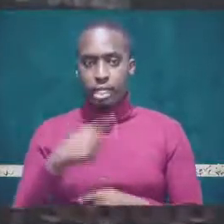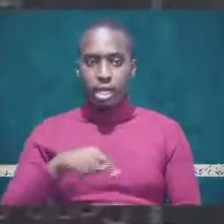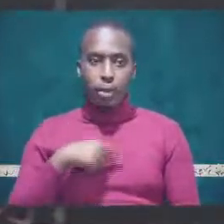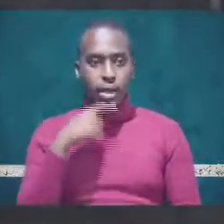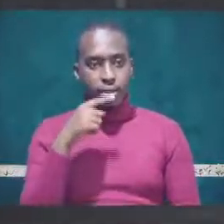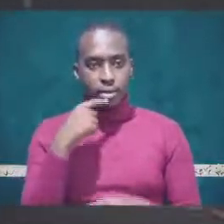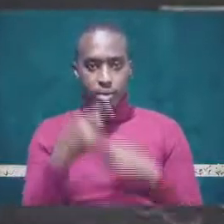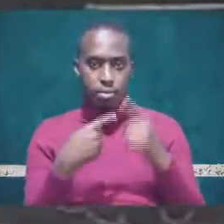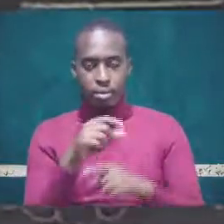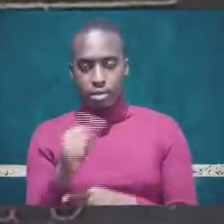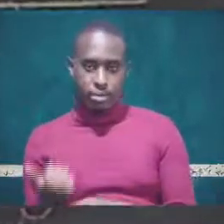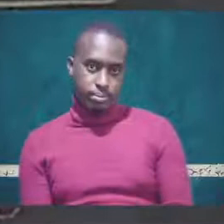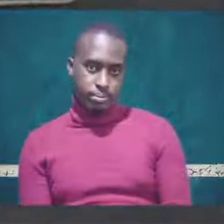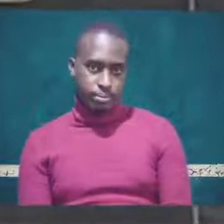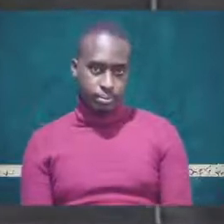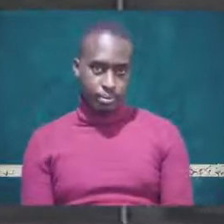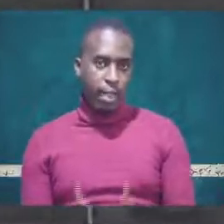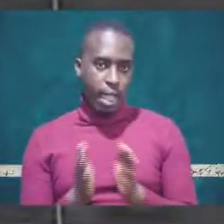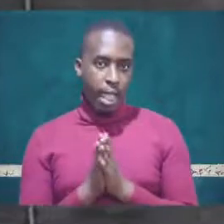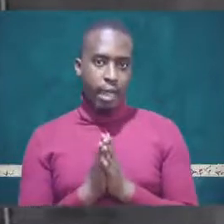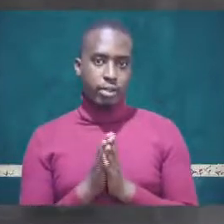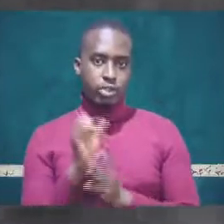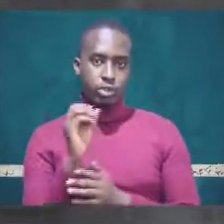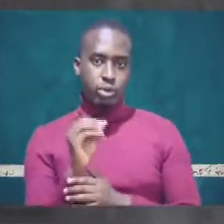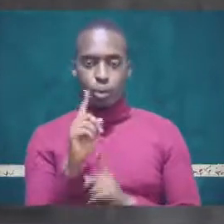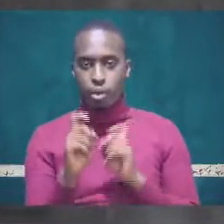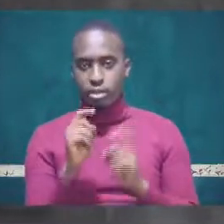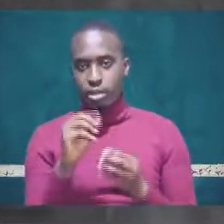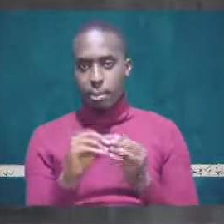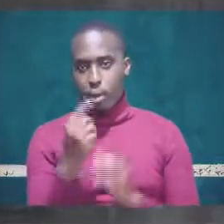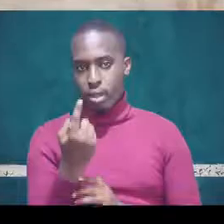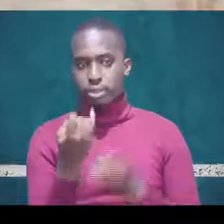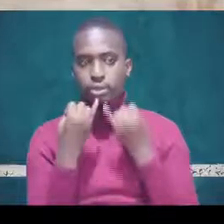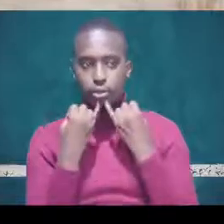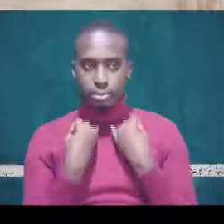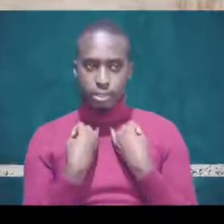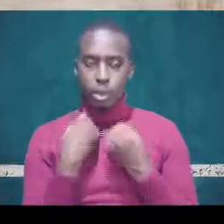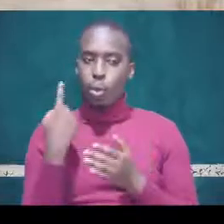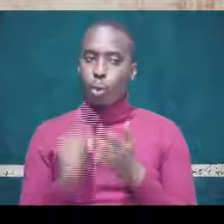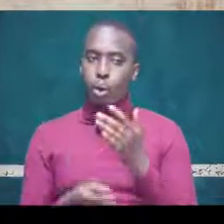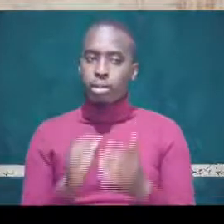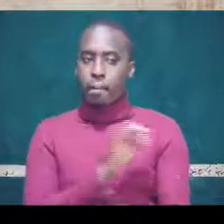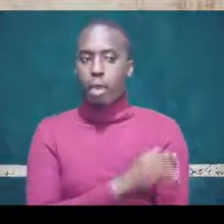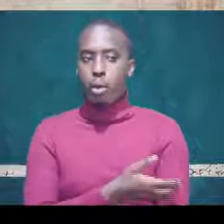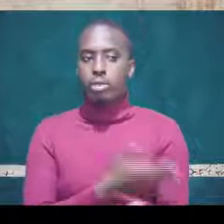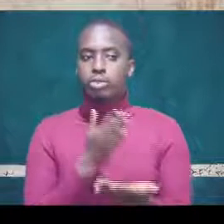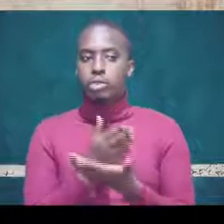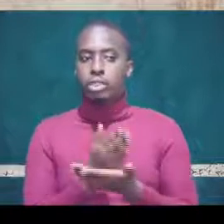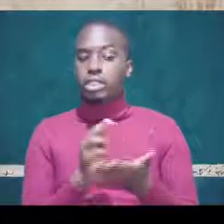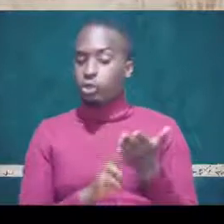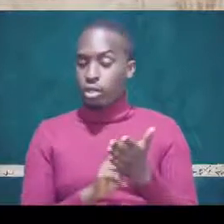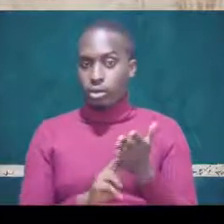with many others. And so, question number 1 there is telling us, what power is